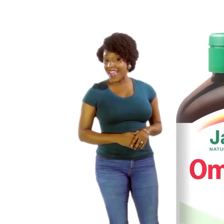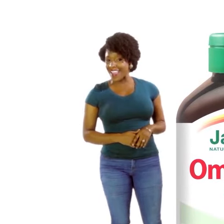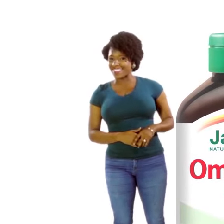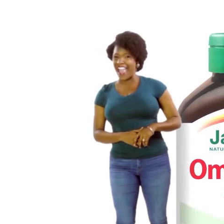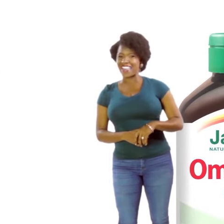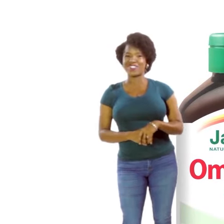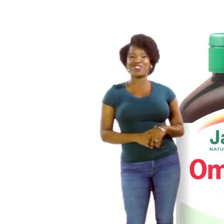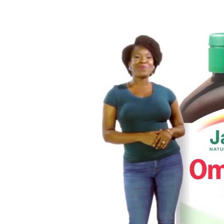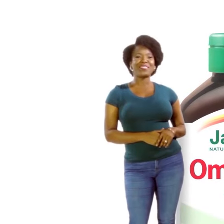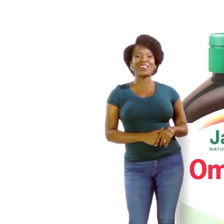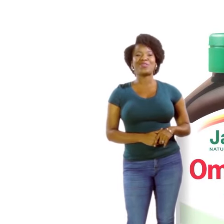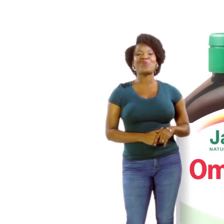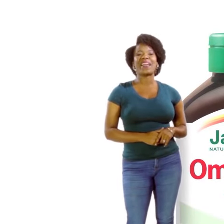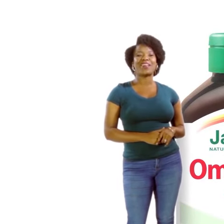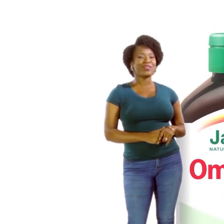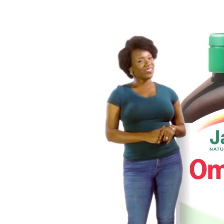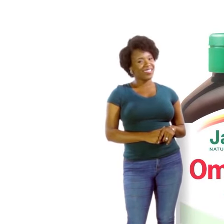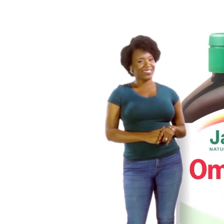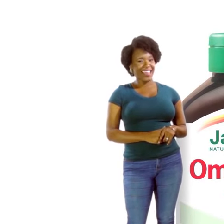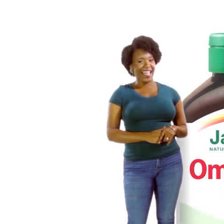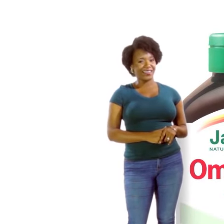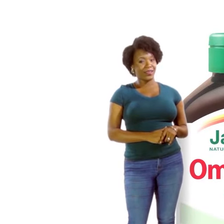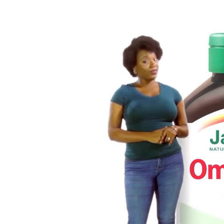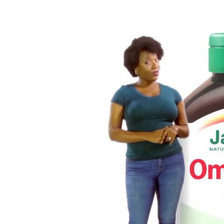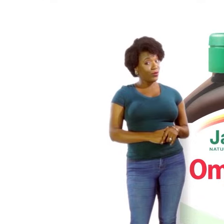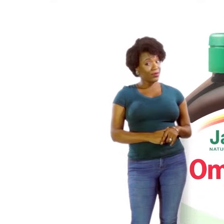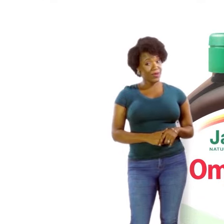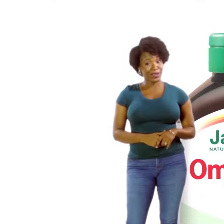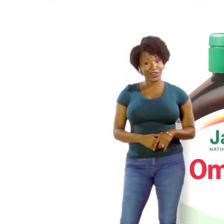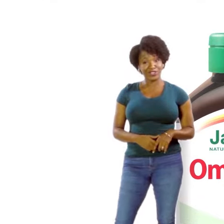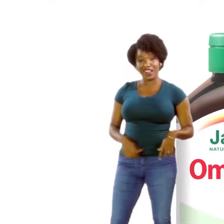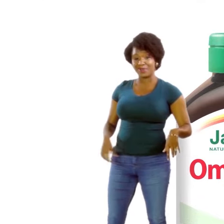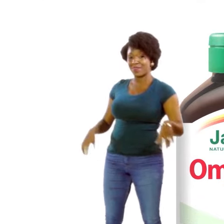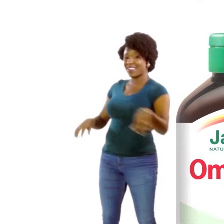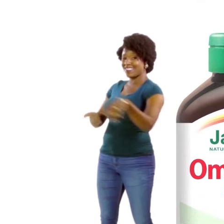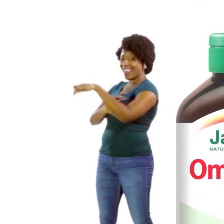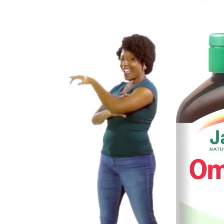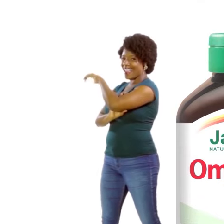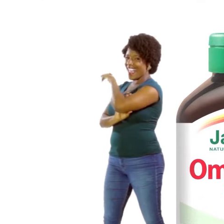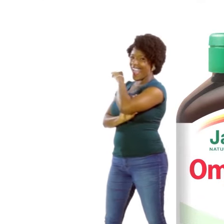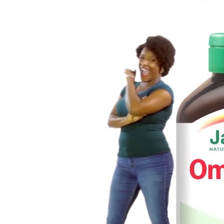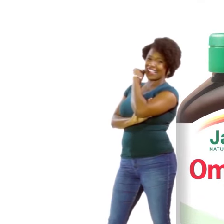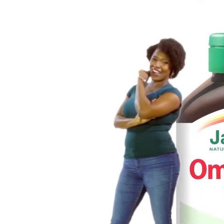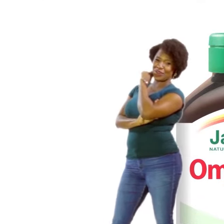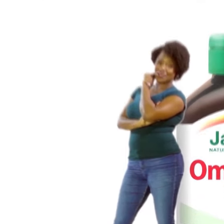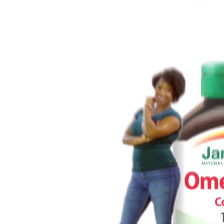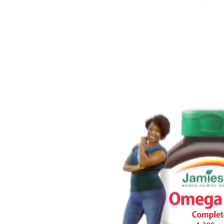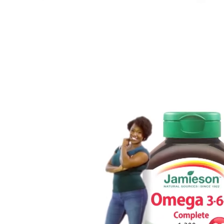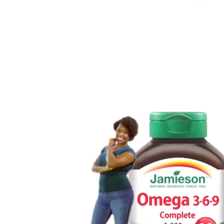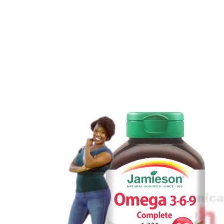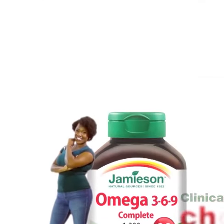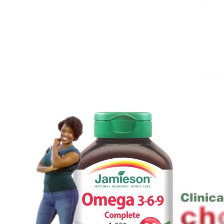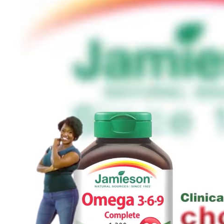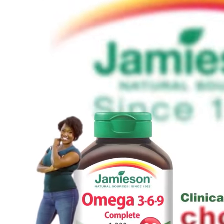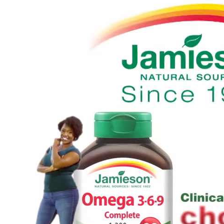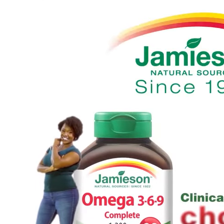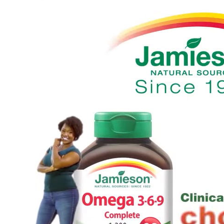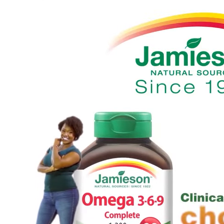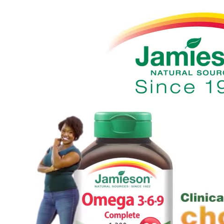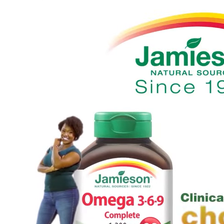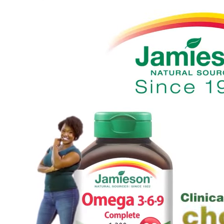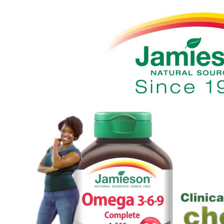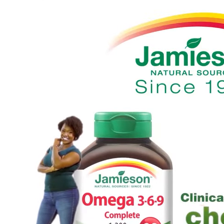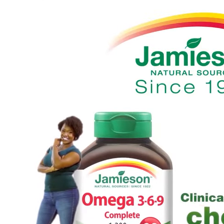exercise and Jameson's Omega 369, so you can be in good shape inside and out. Jameson's Omega